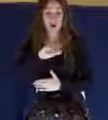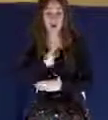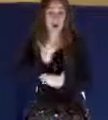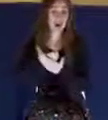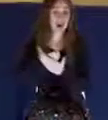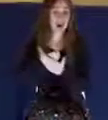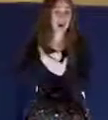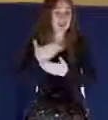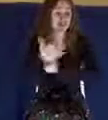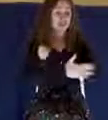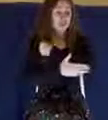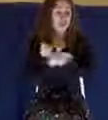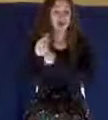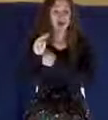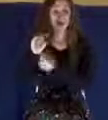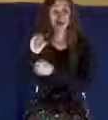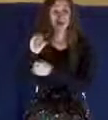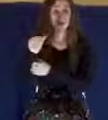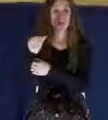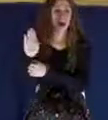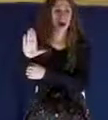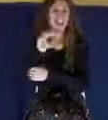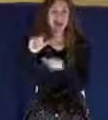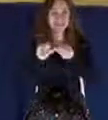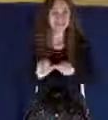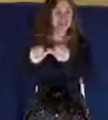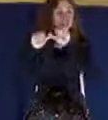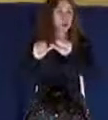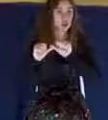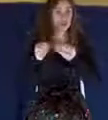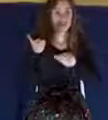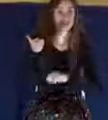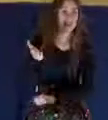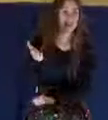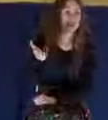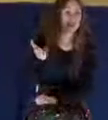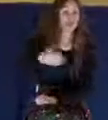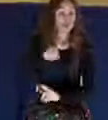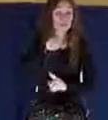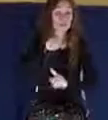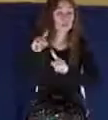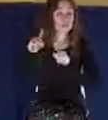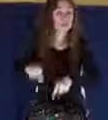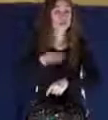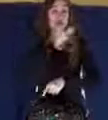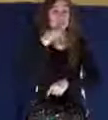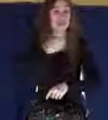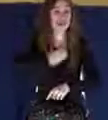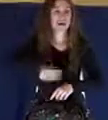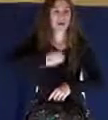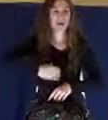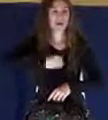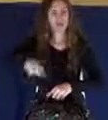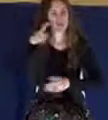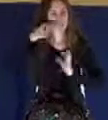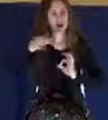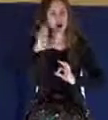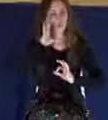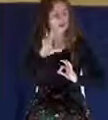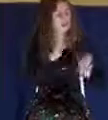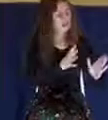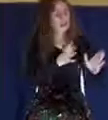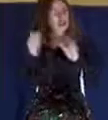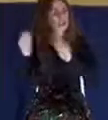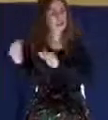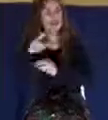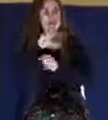and continued there. In response to the famine, he decided to move out of the promised land and move